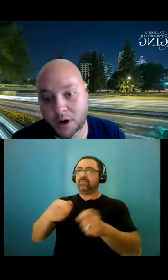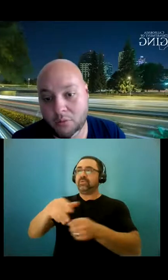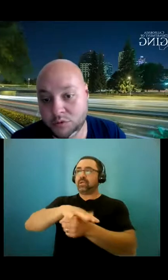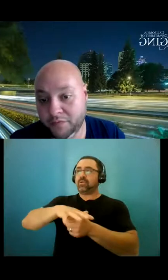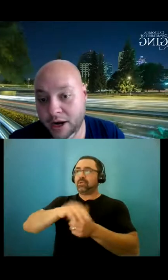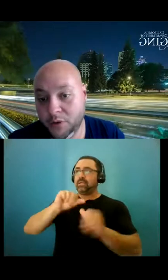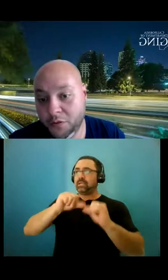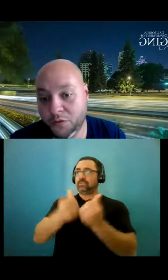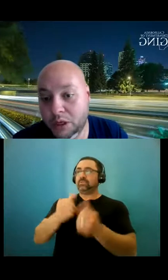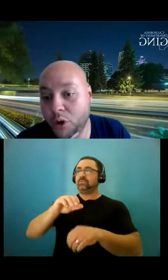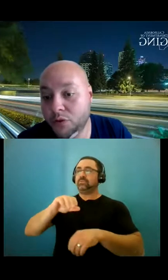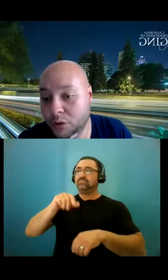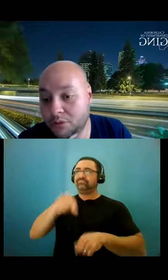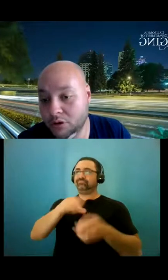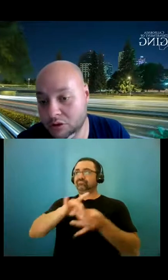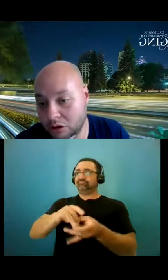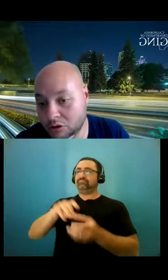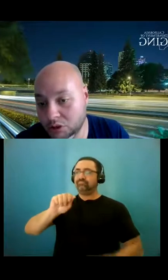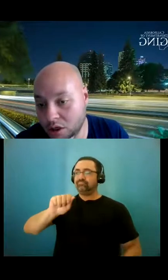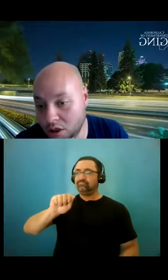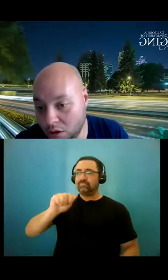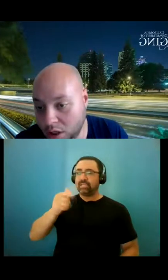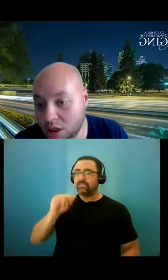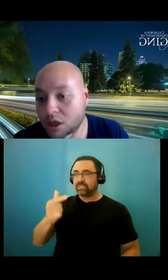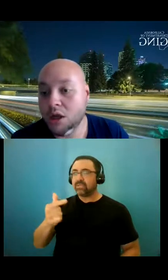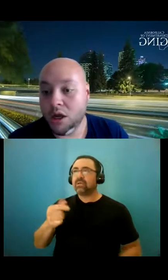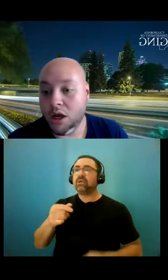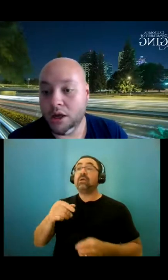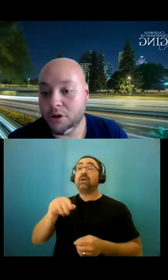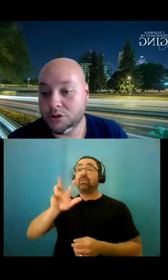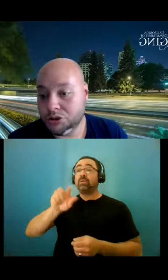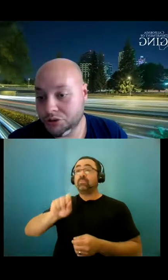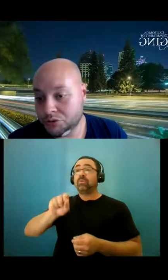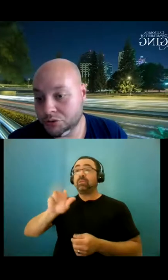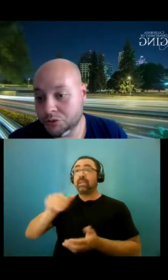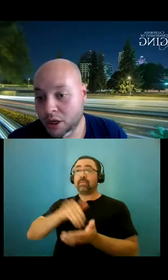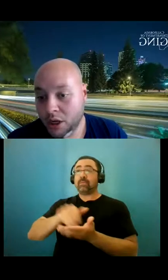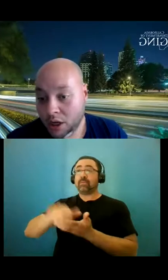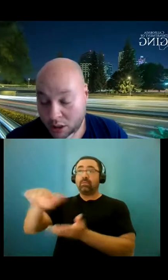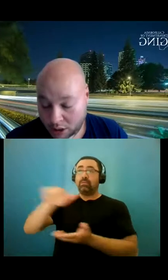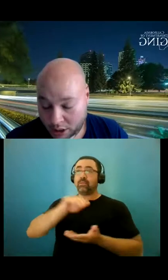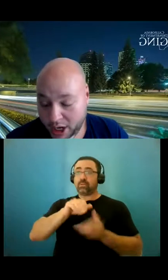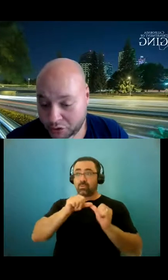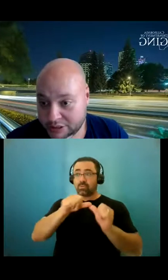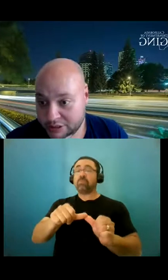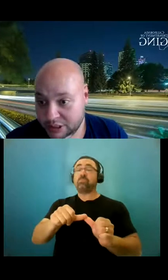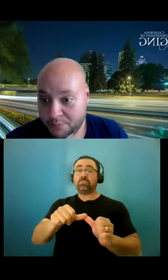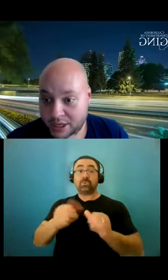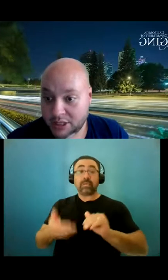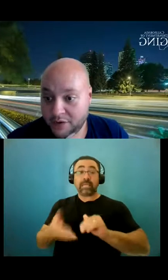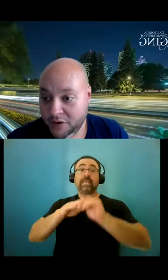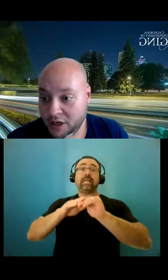The department was provided with $3.3 million ongoing to increase